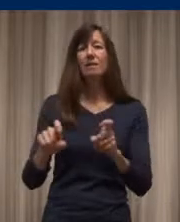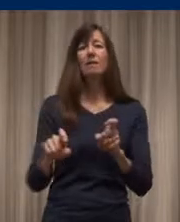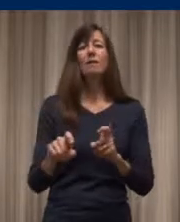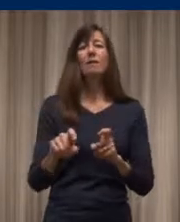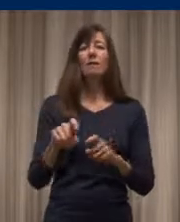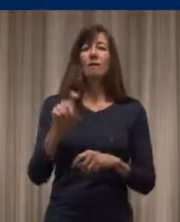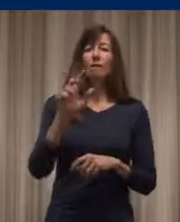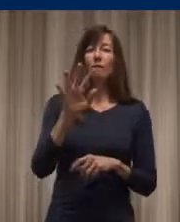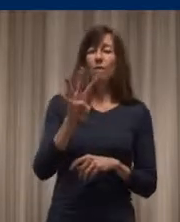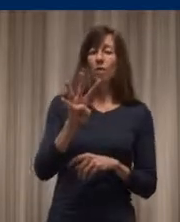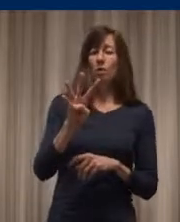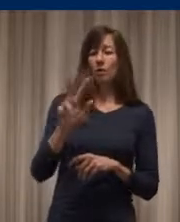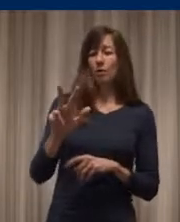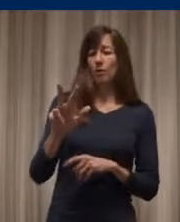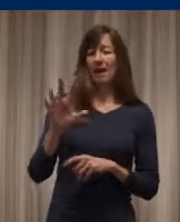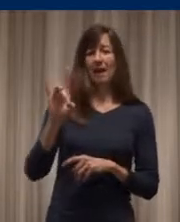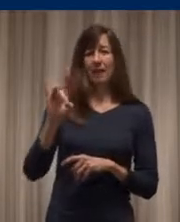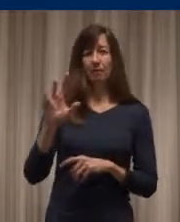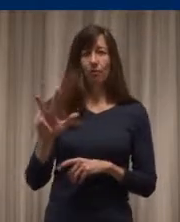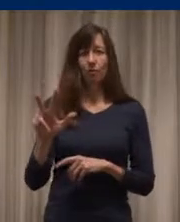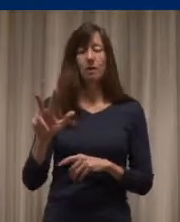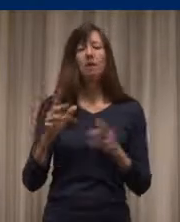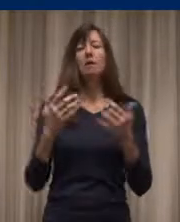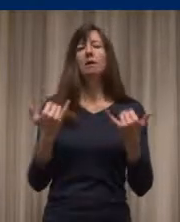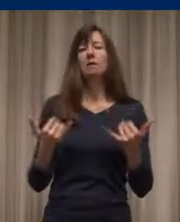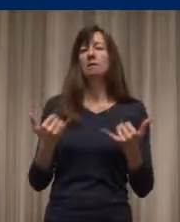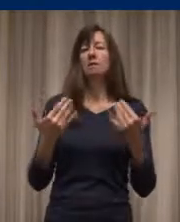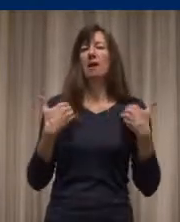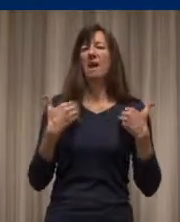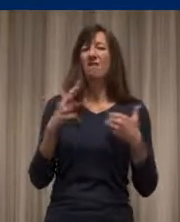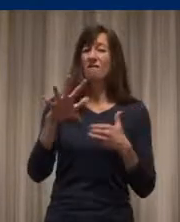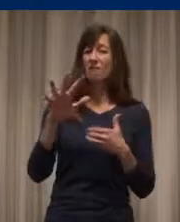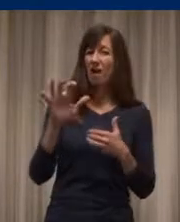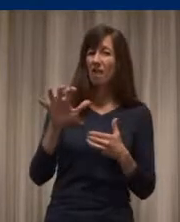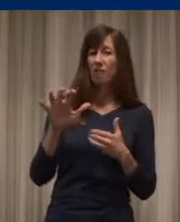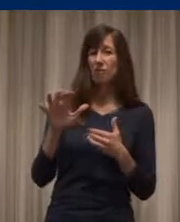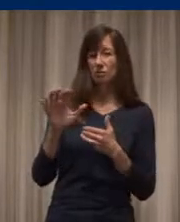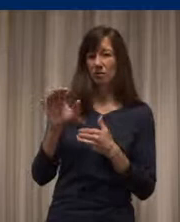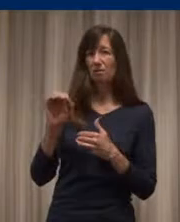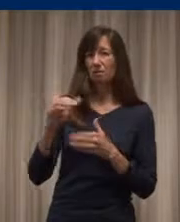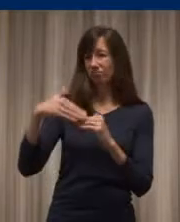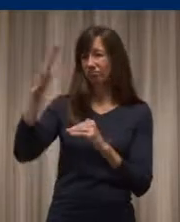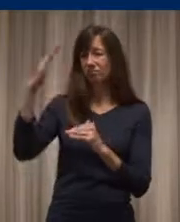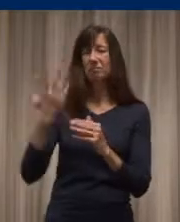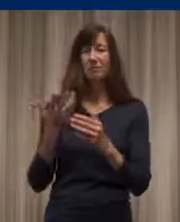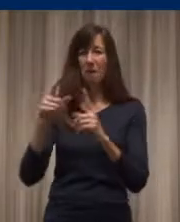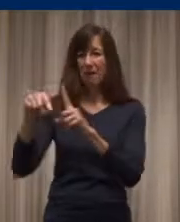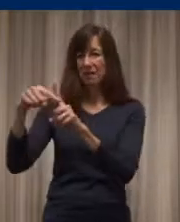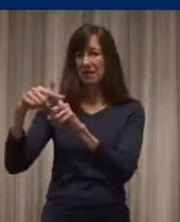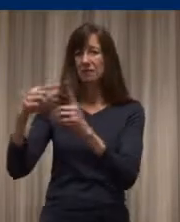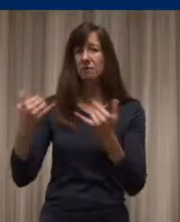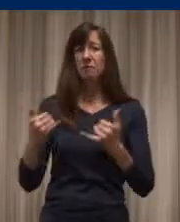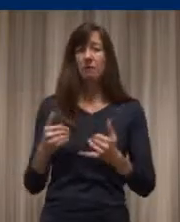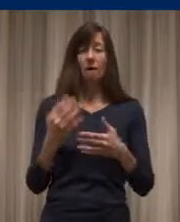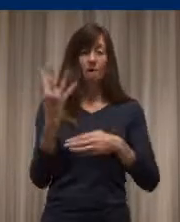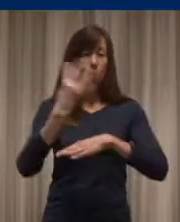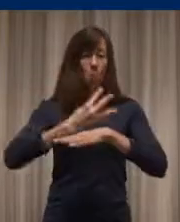4,383, and had 395 new positives over that 4-day period. So for the 4-day average, we're at